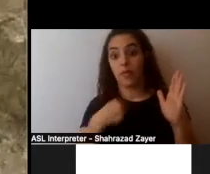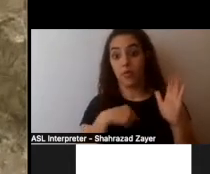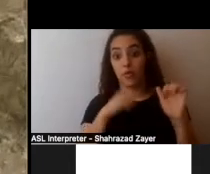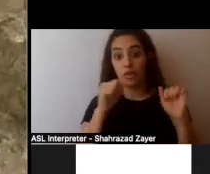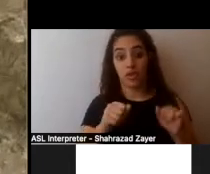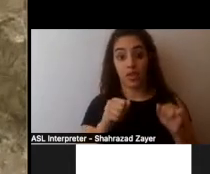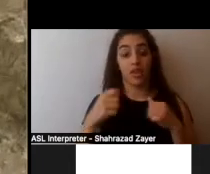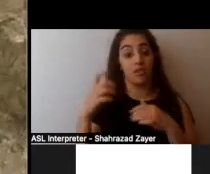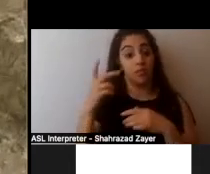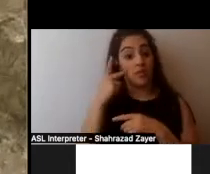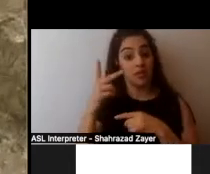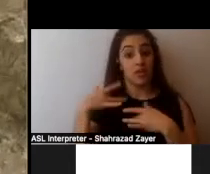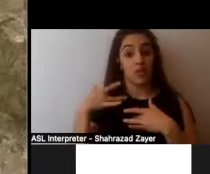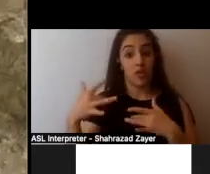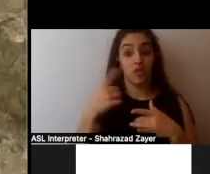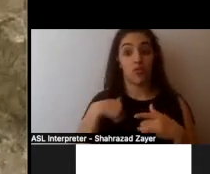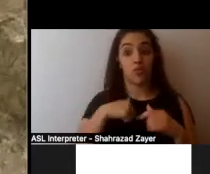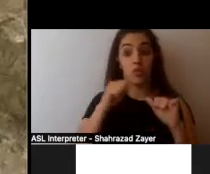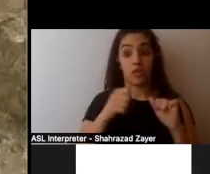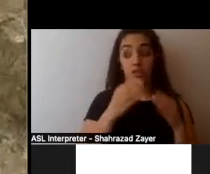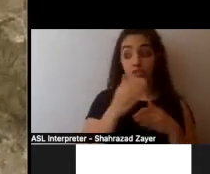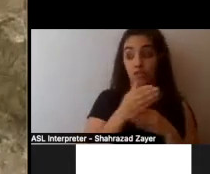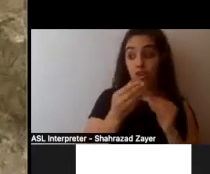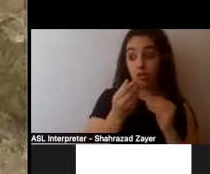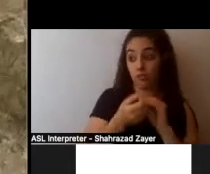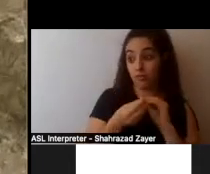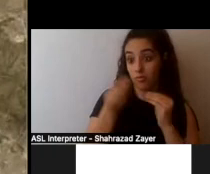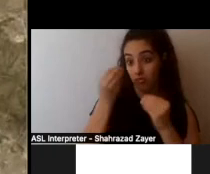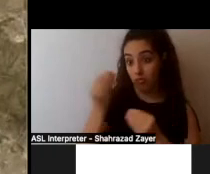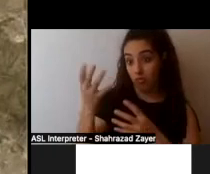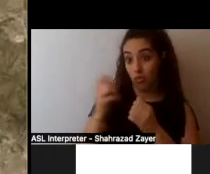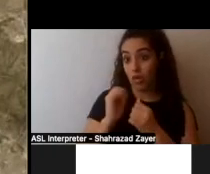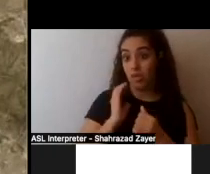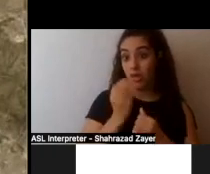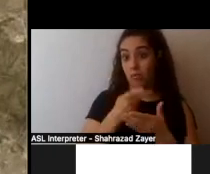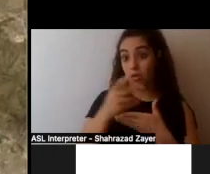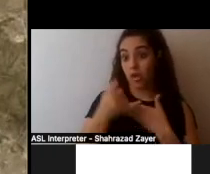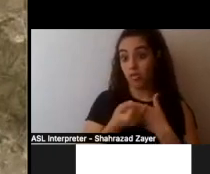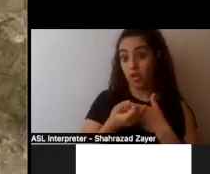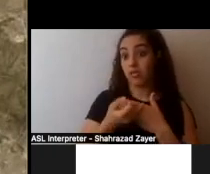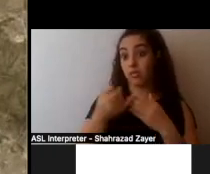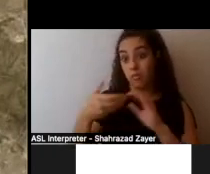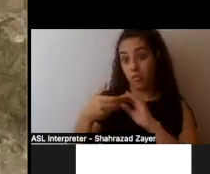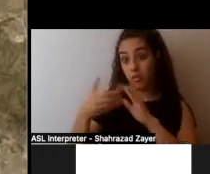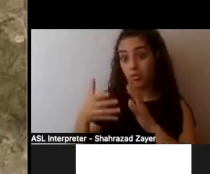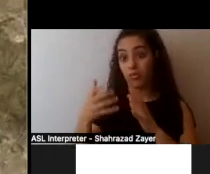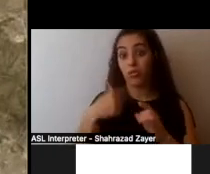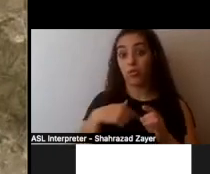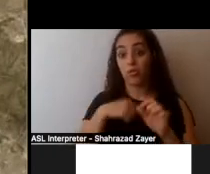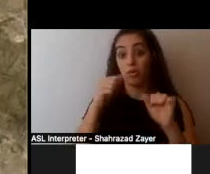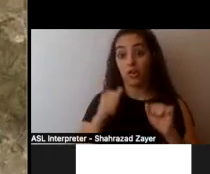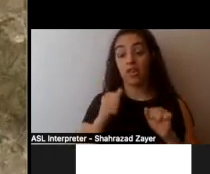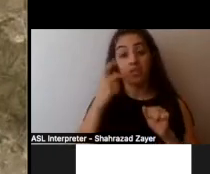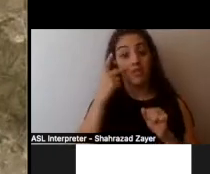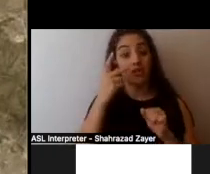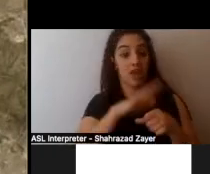can look for variety of opportunities to collaborate, but we can also look for areas that may not have data, where we want to gather data